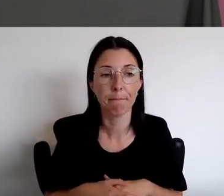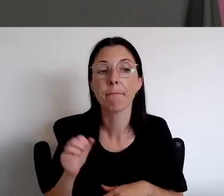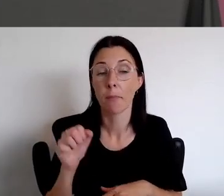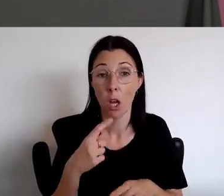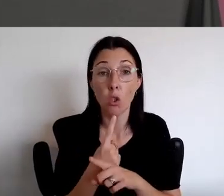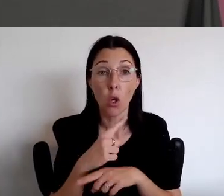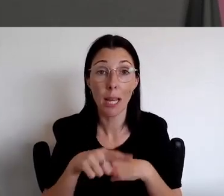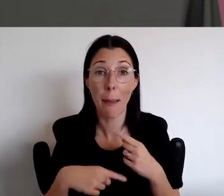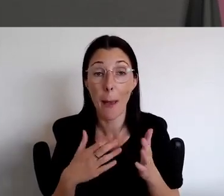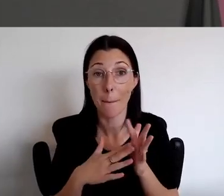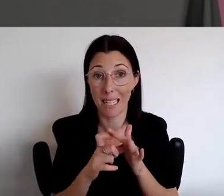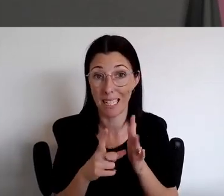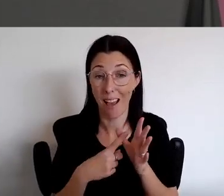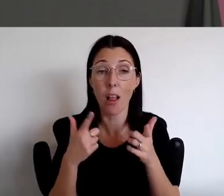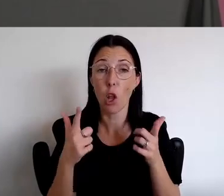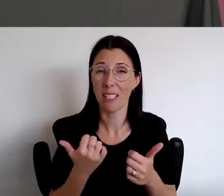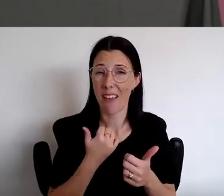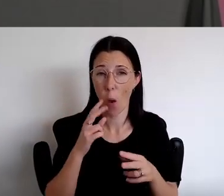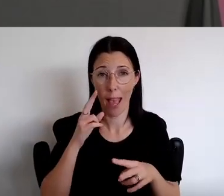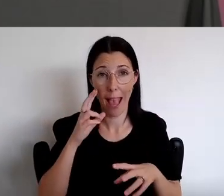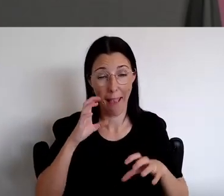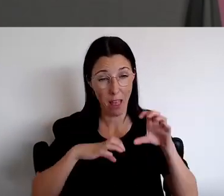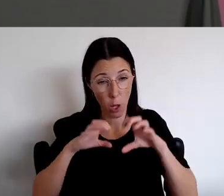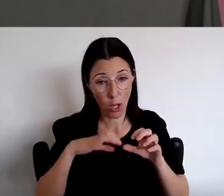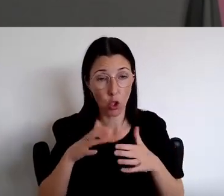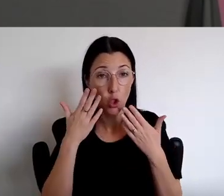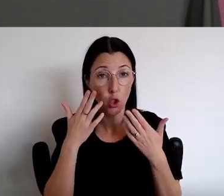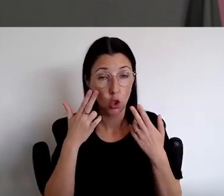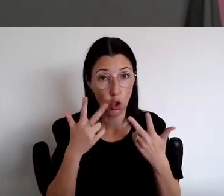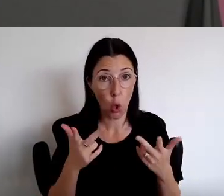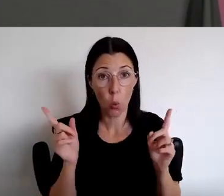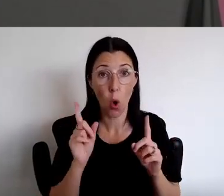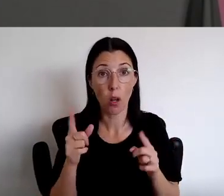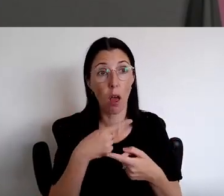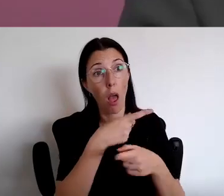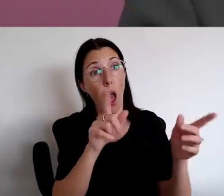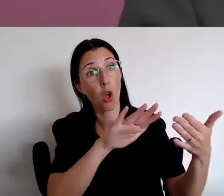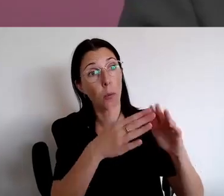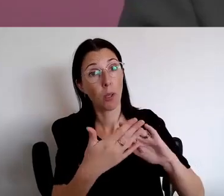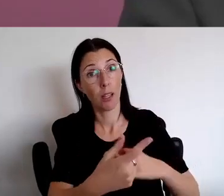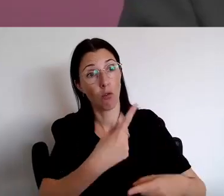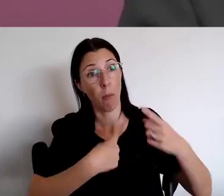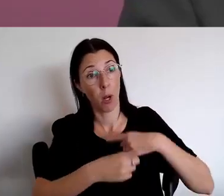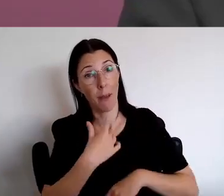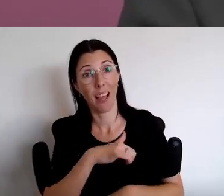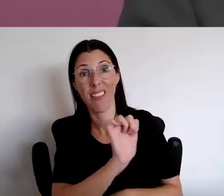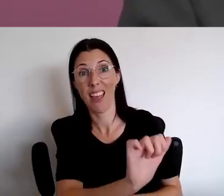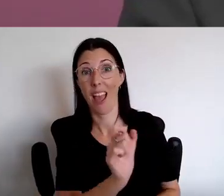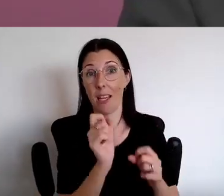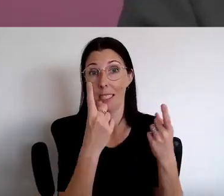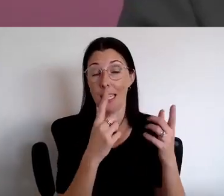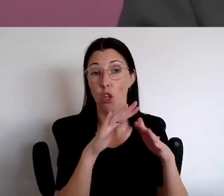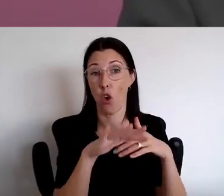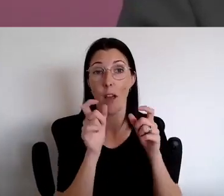our evaluations have showed that members of the community are reporting back their understanding and awareness of corruption and